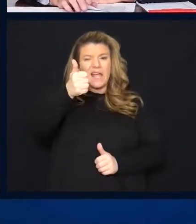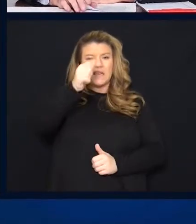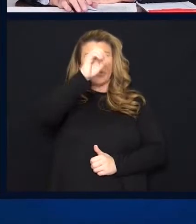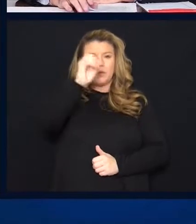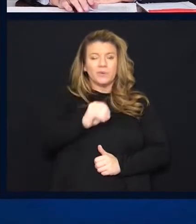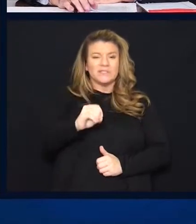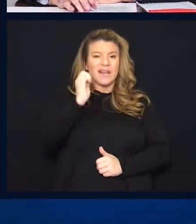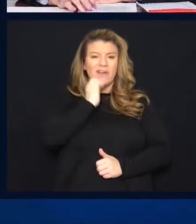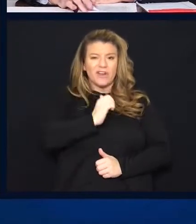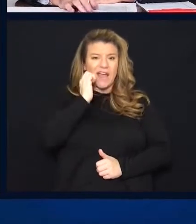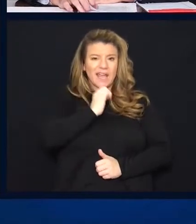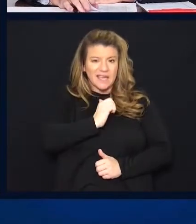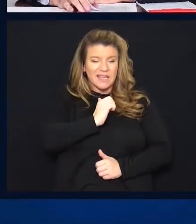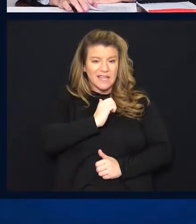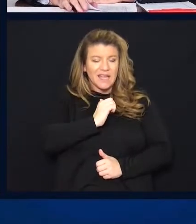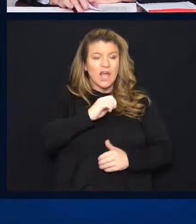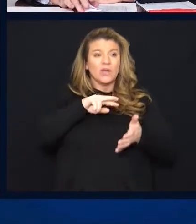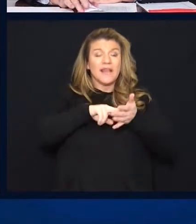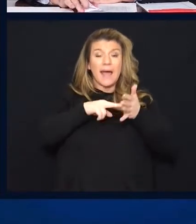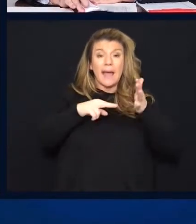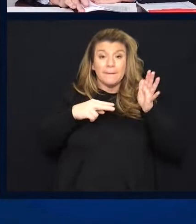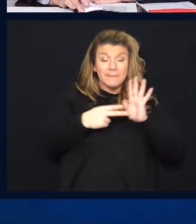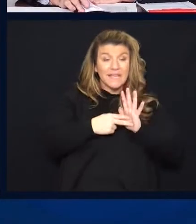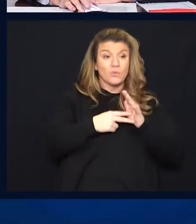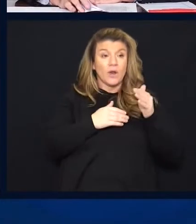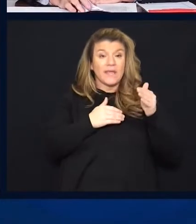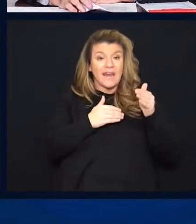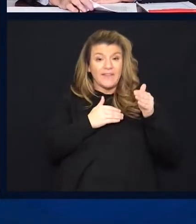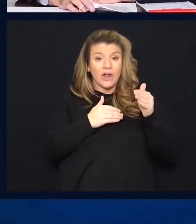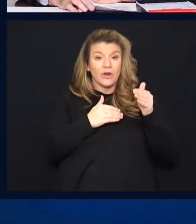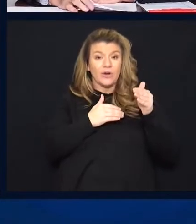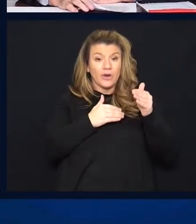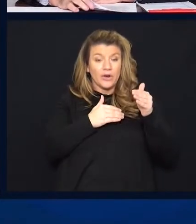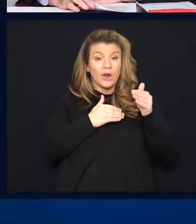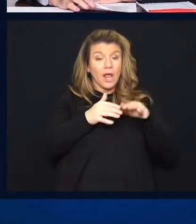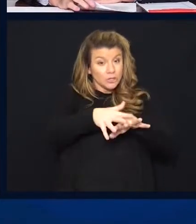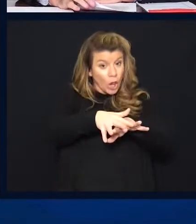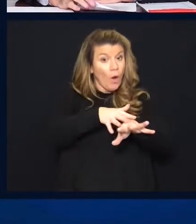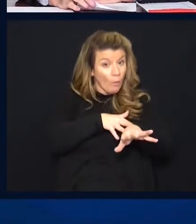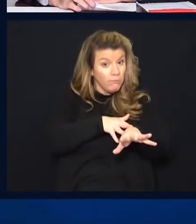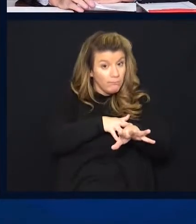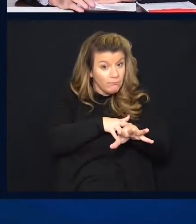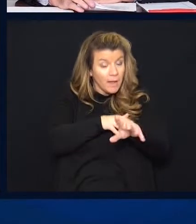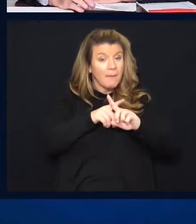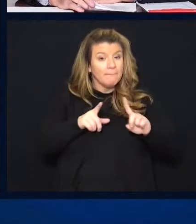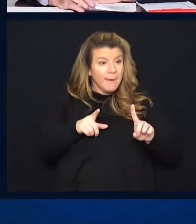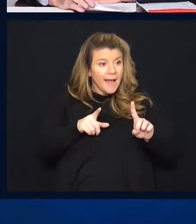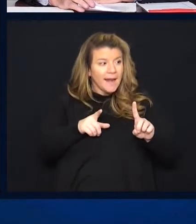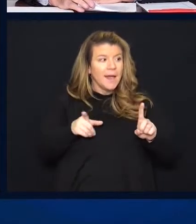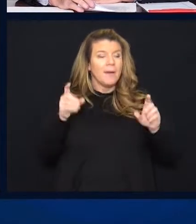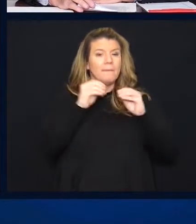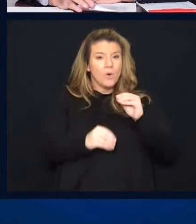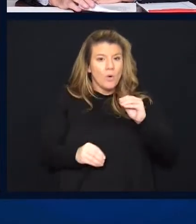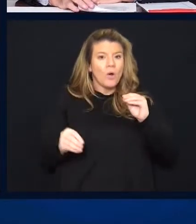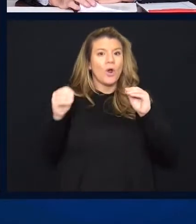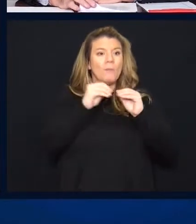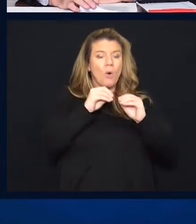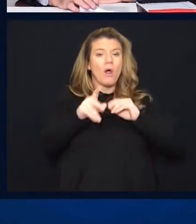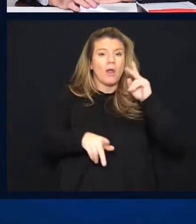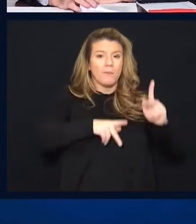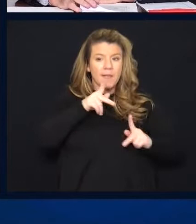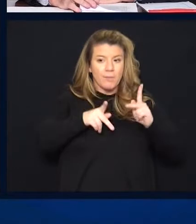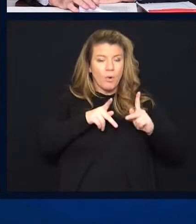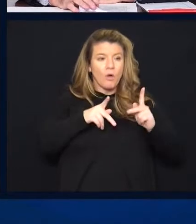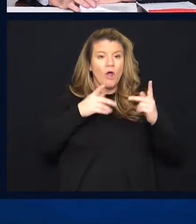0.1% every day, which means that we're getting there. We're slowly but surely getting more and more and more of our folks